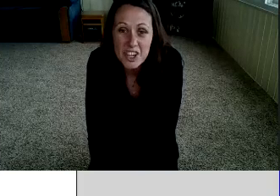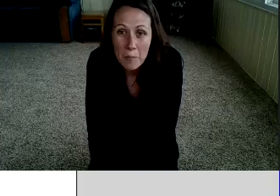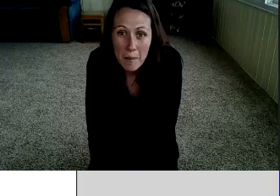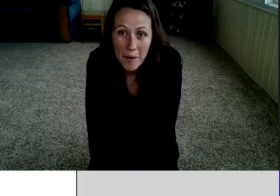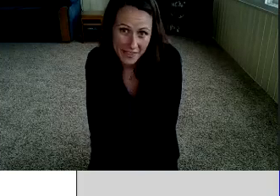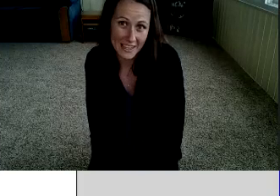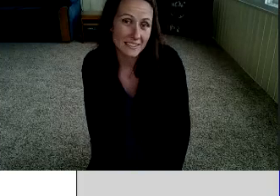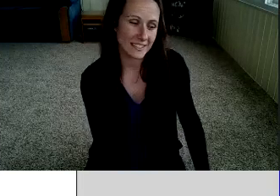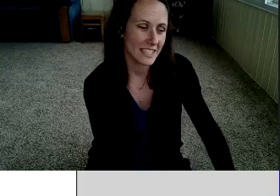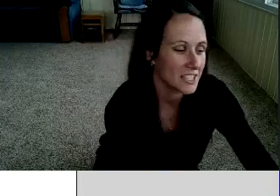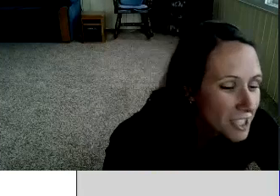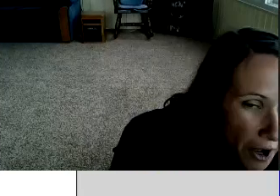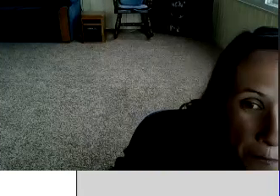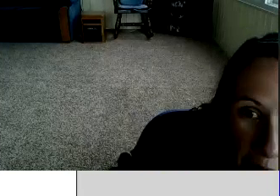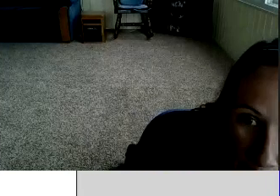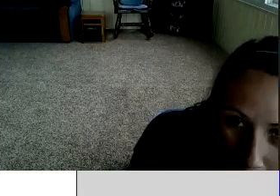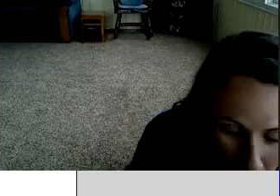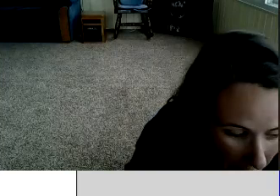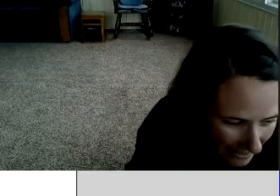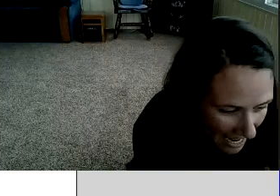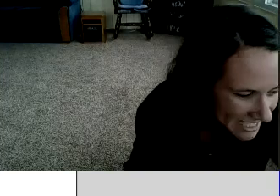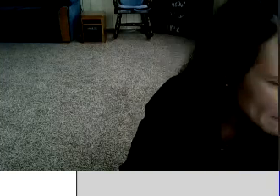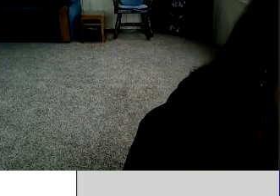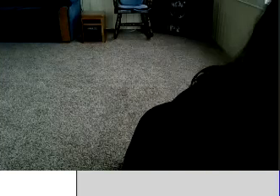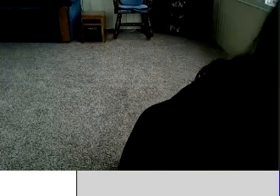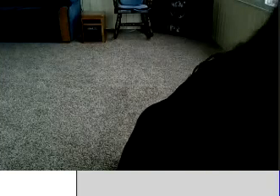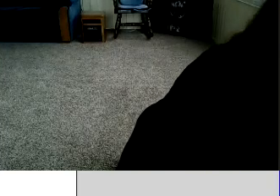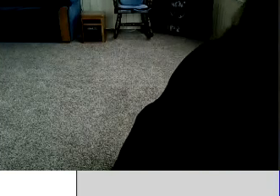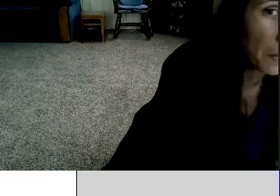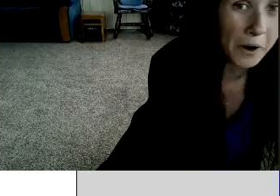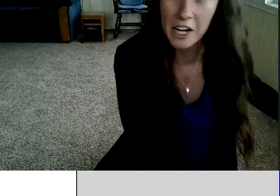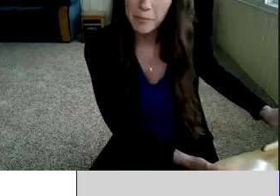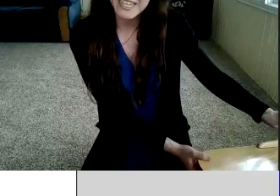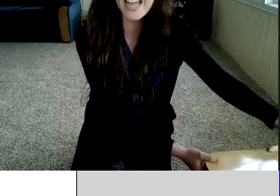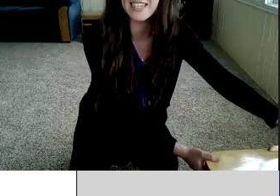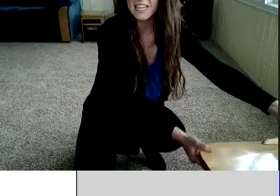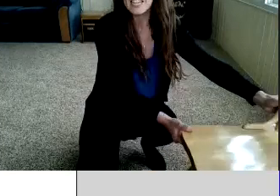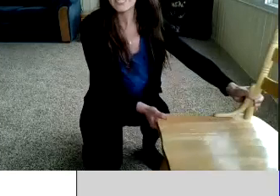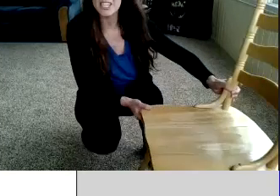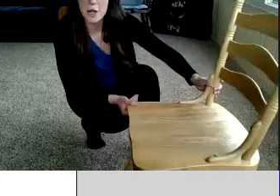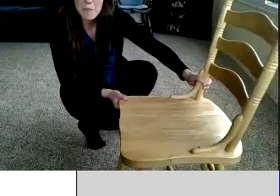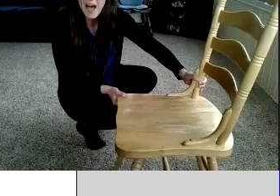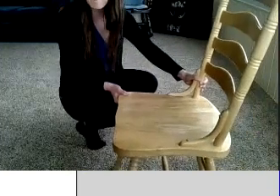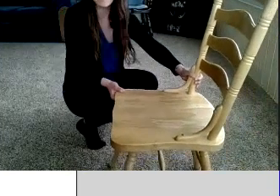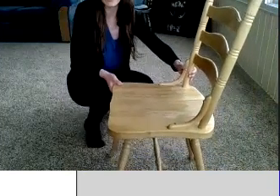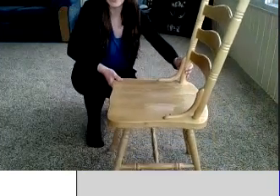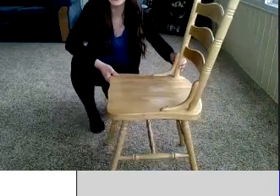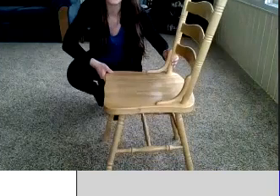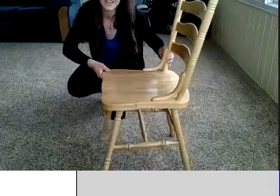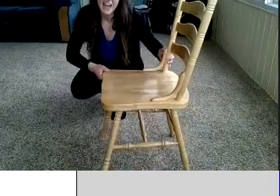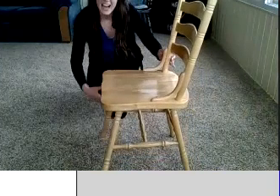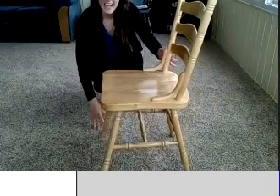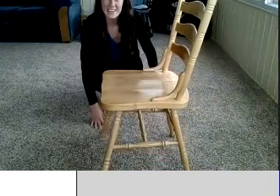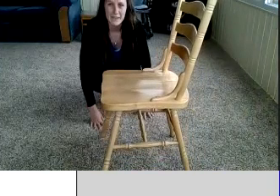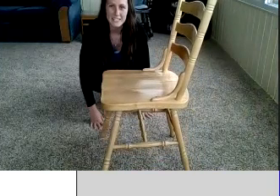Goats jump up on things. So when we pretend to be a goat, we're going to pretend to jump up like a